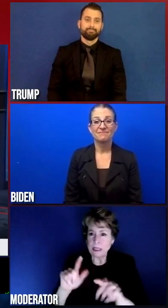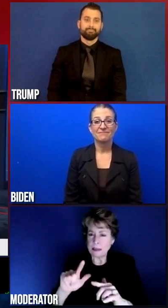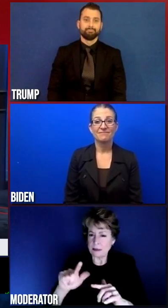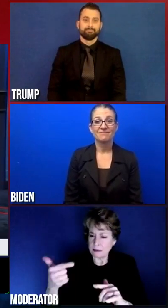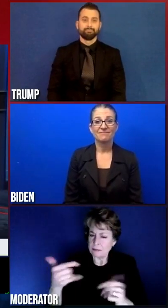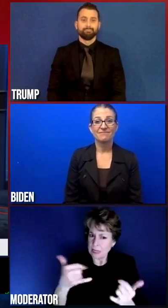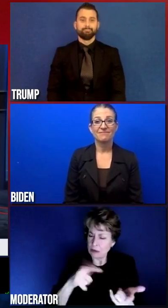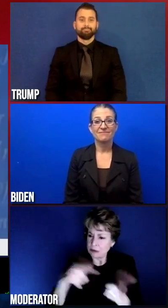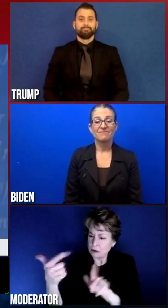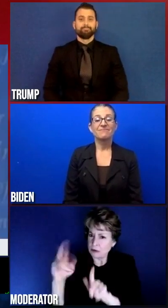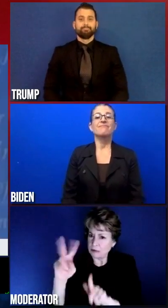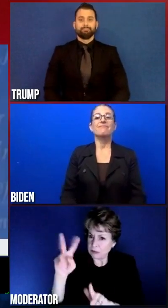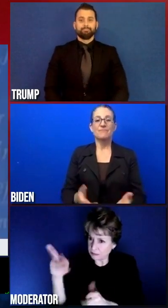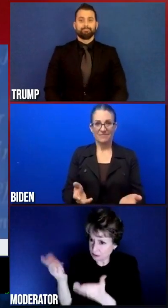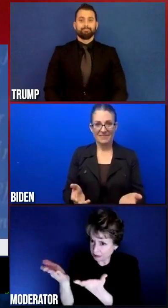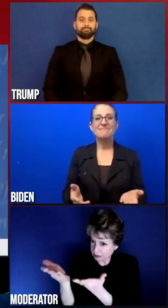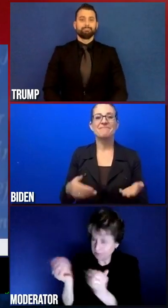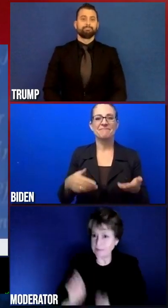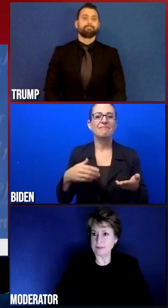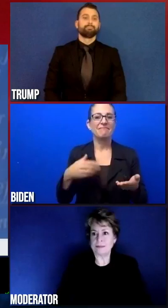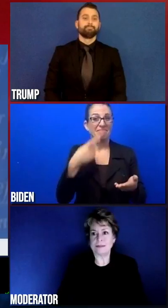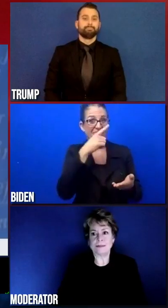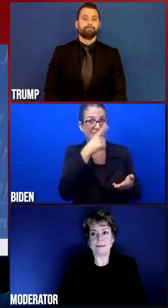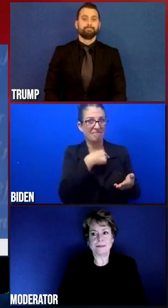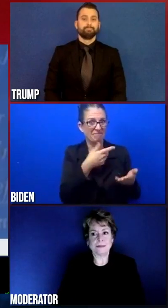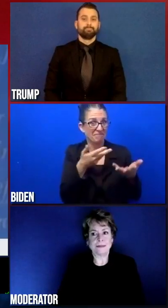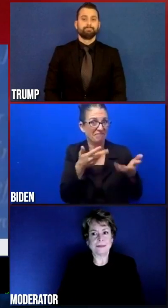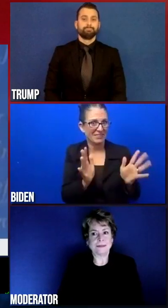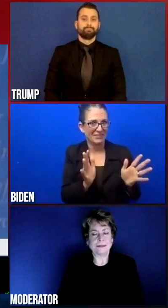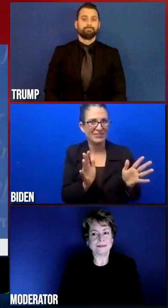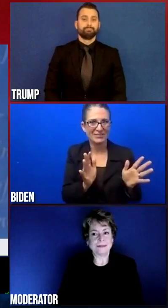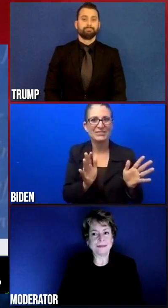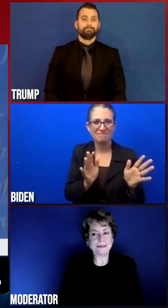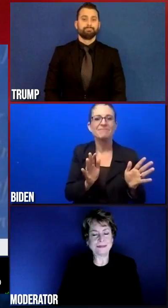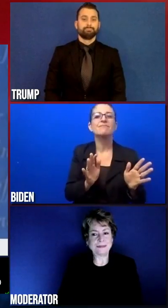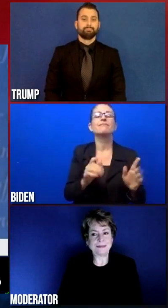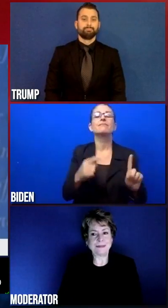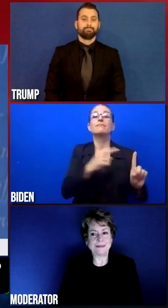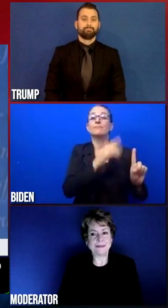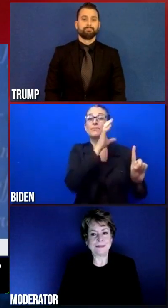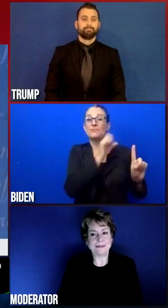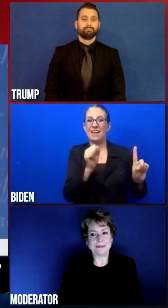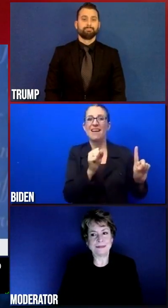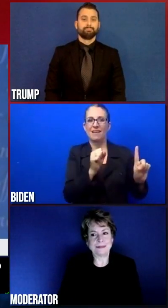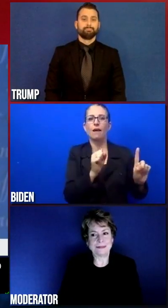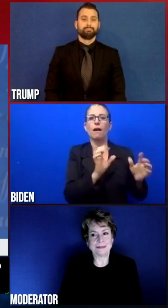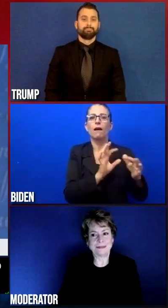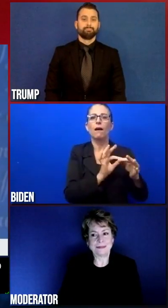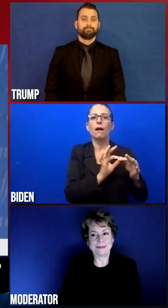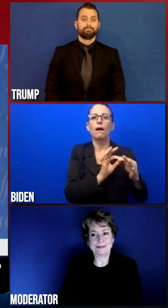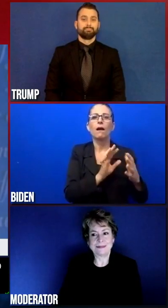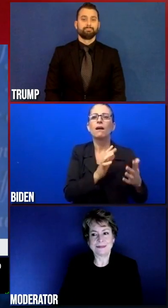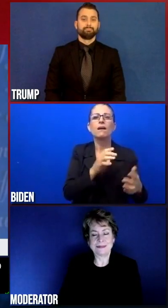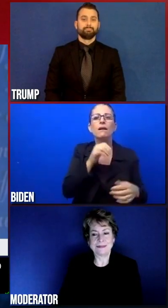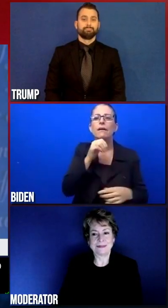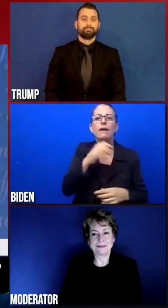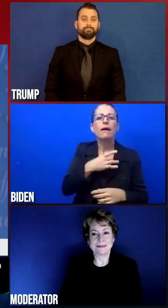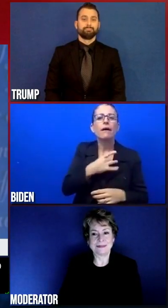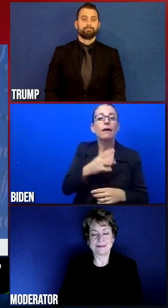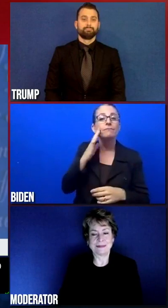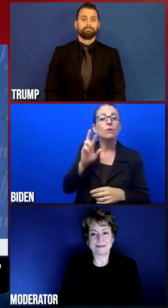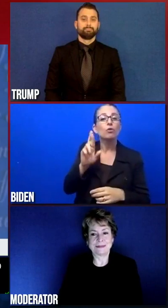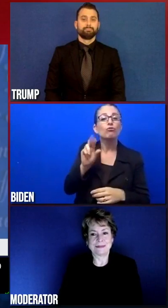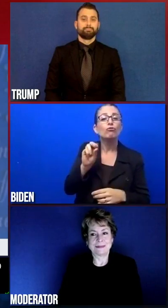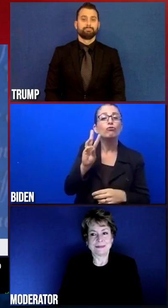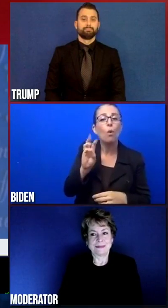president also is opposed to Roe v. Wade. That's on the ballot as well in the court. And so that's also